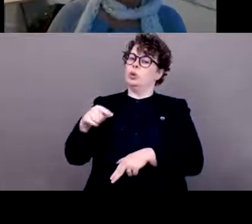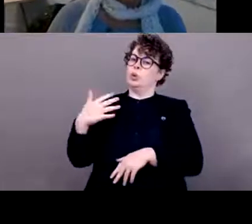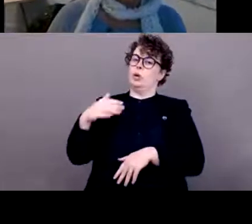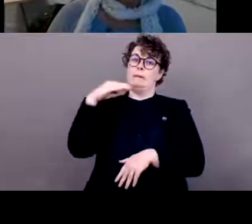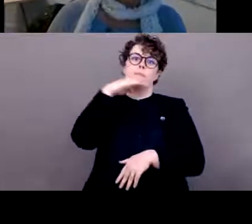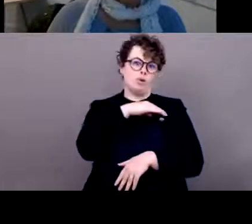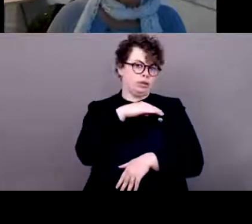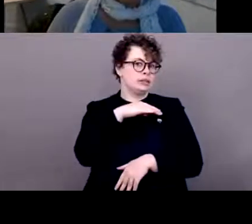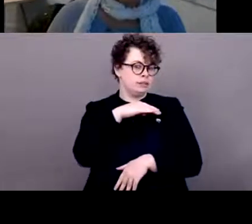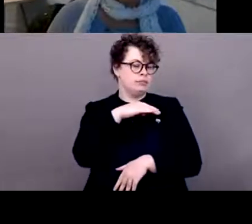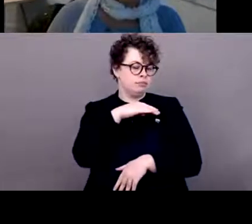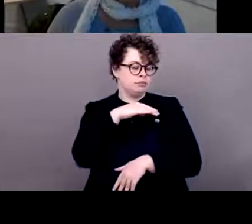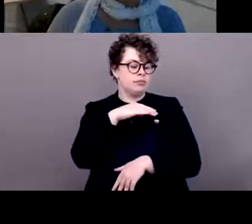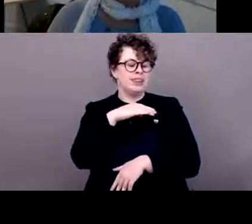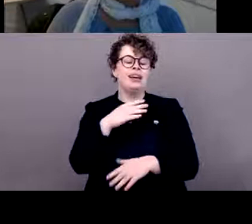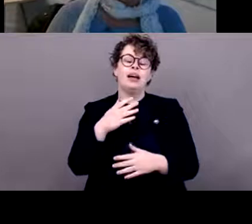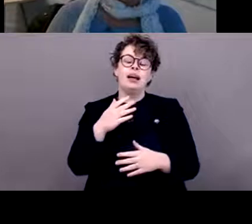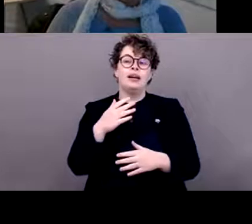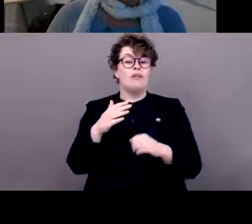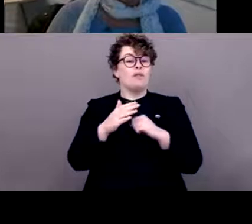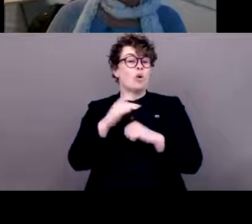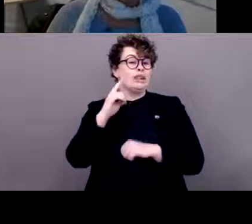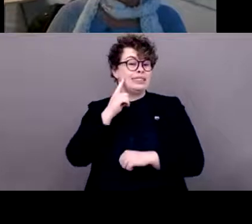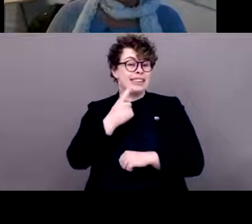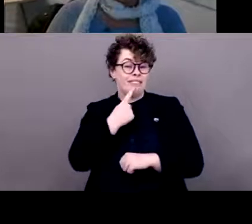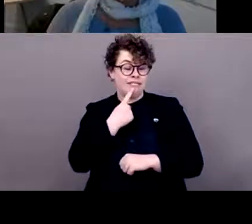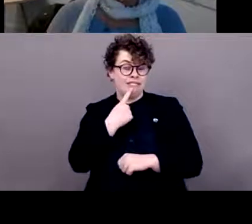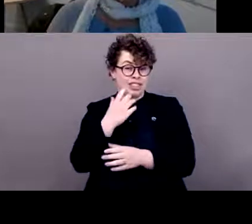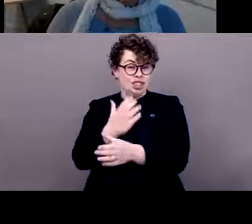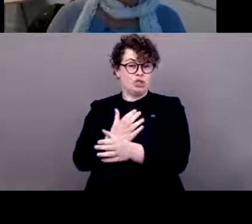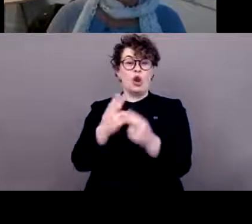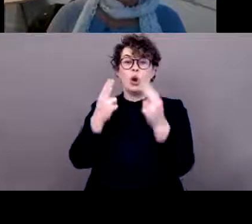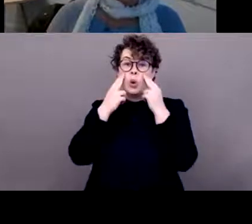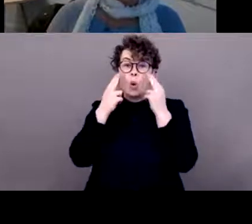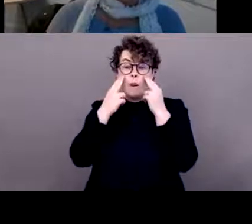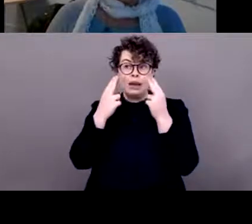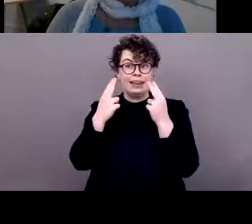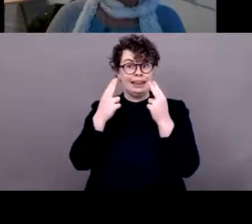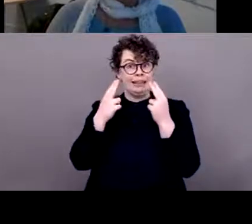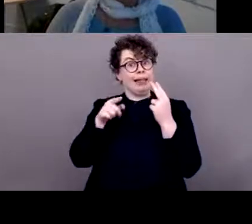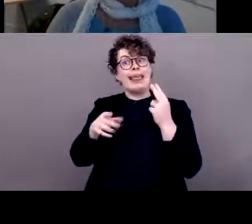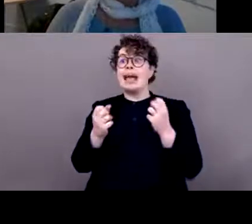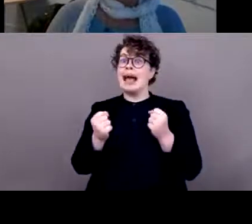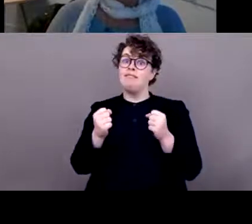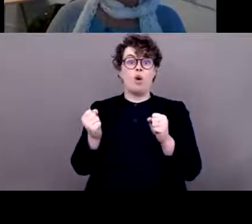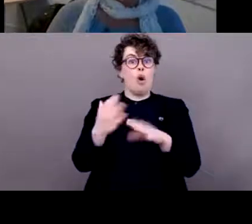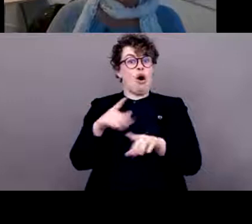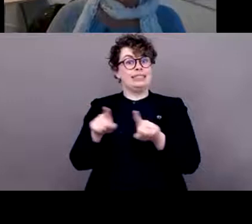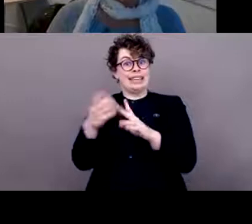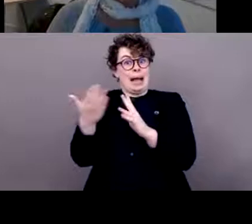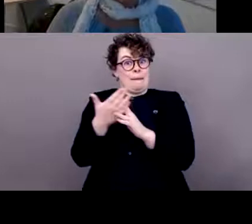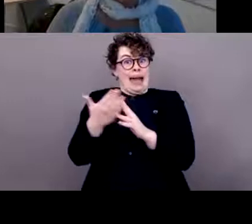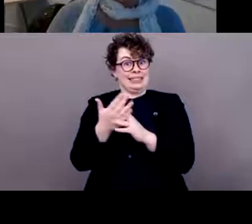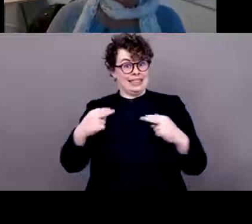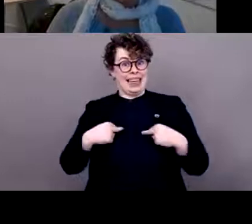is typical for many deaf children is that their input is so variable. So they're exposed to children with different